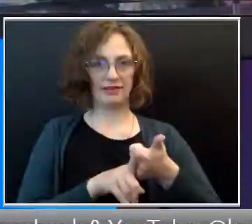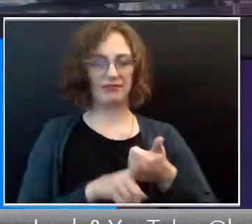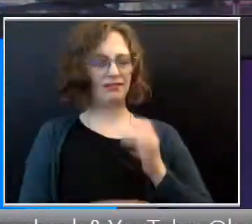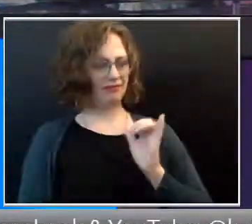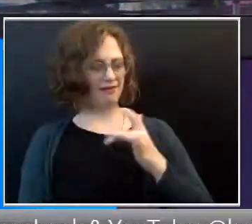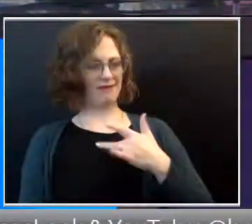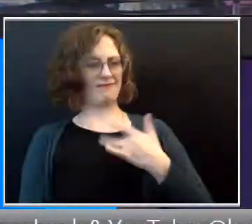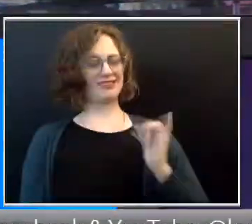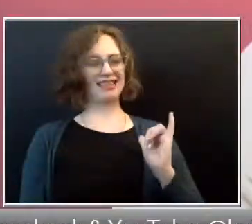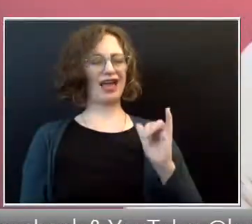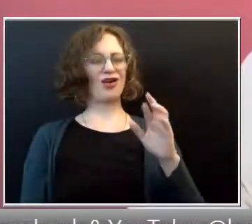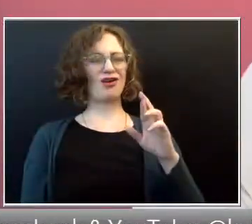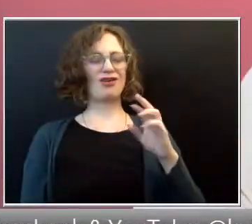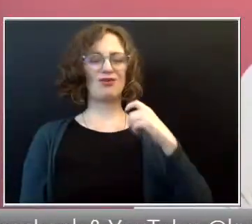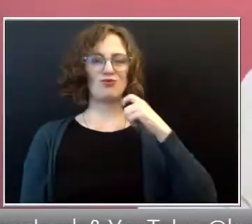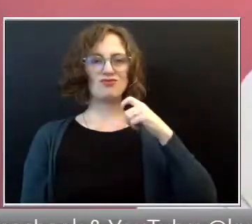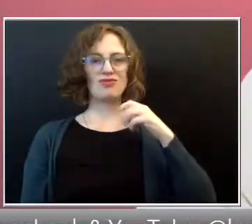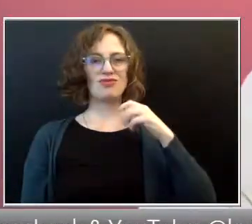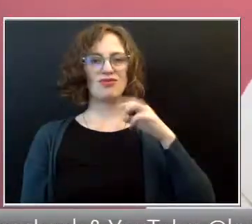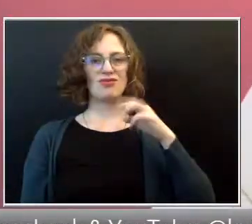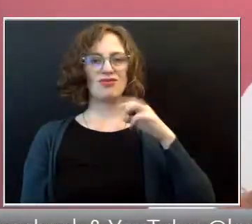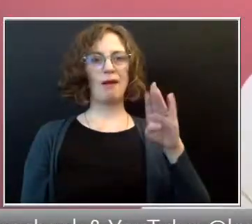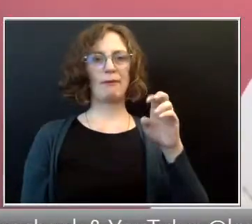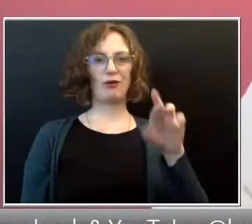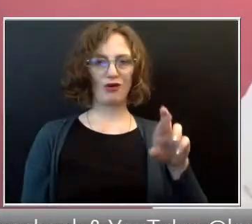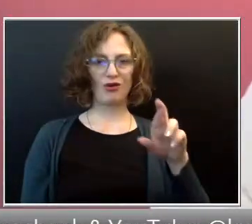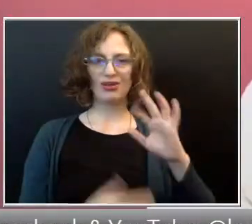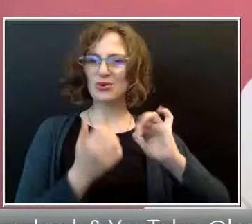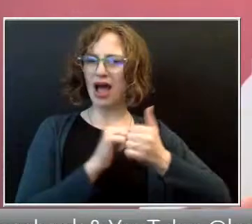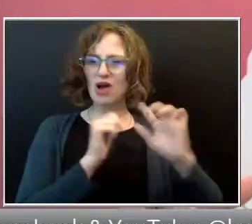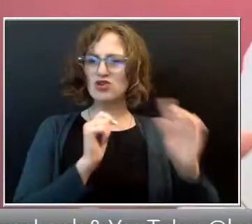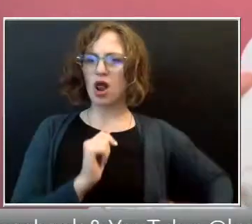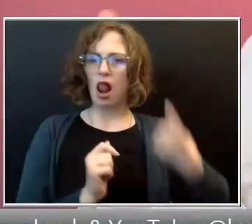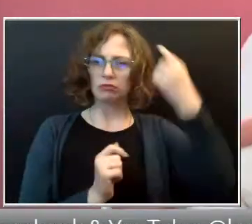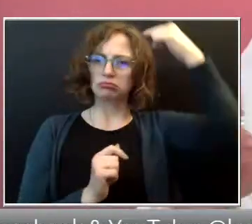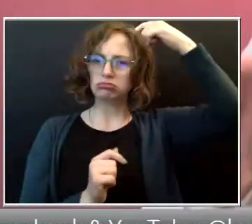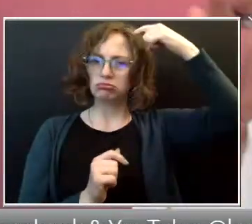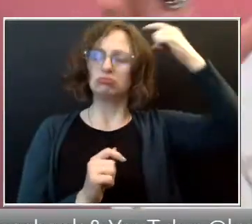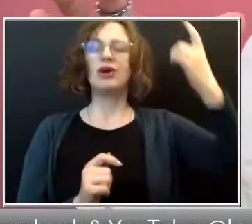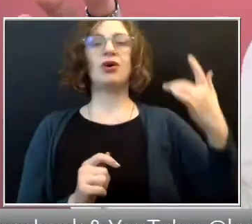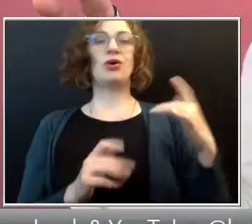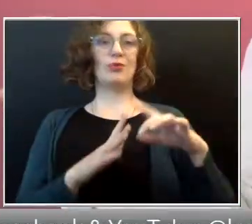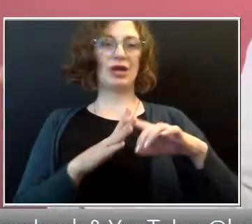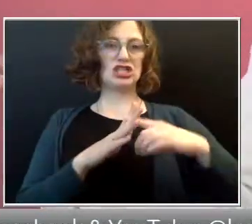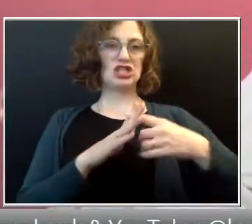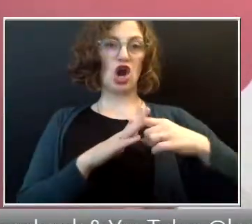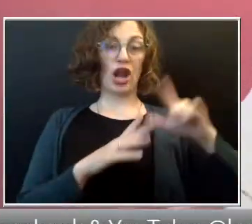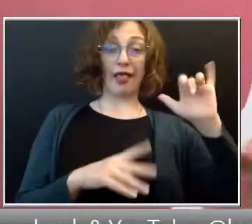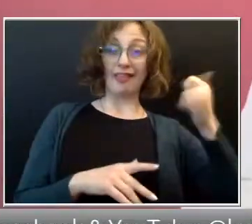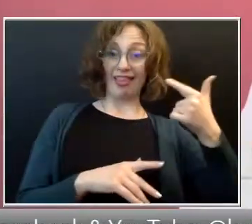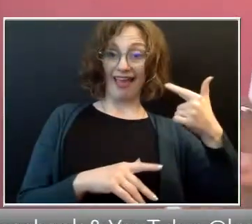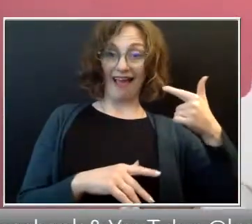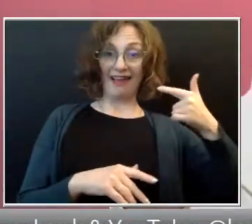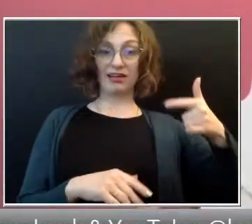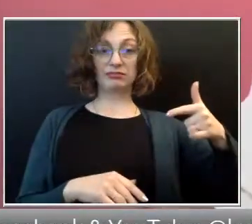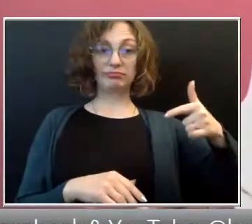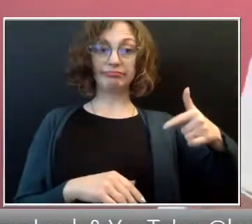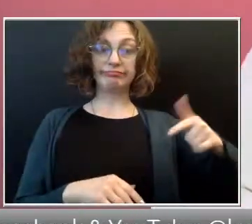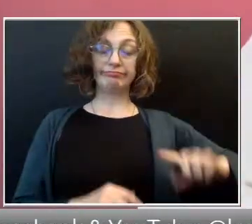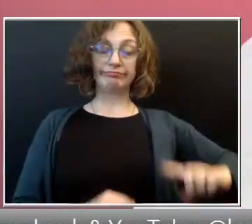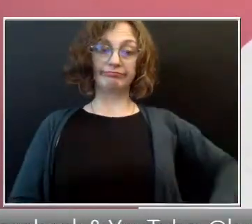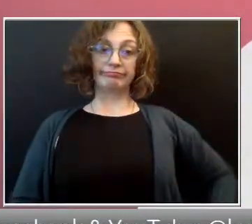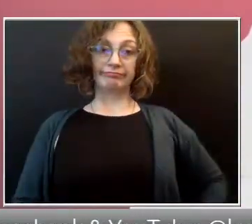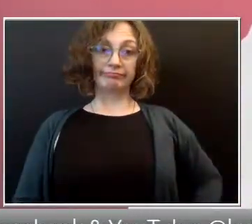Yeah, so we start at the top of the leg. That's a typical area. It's a very large artery there, and under continuous X-ray guidance with my fingers,